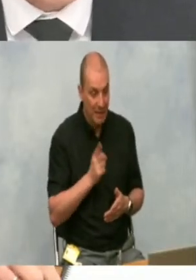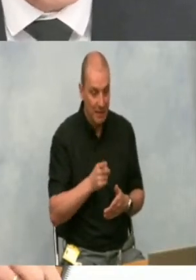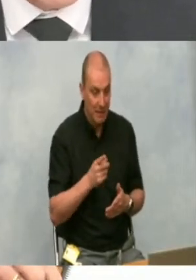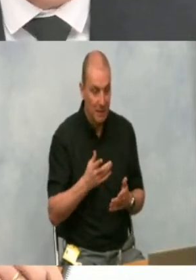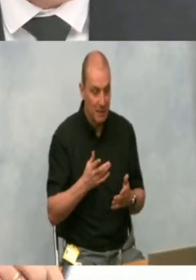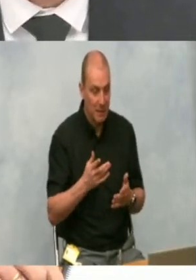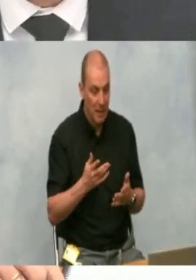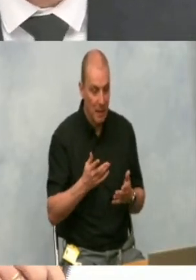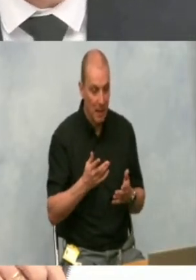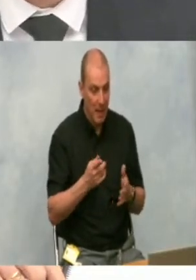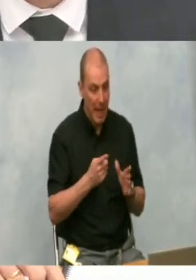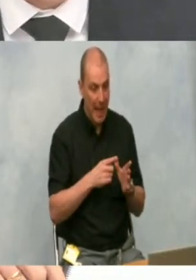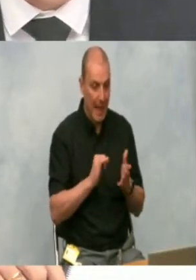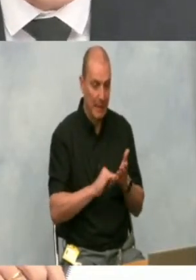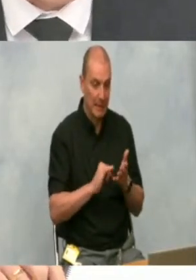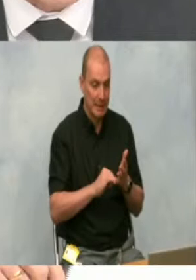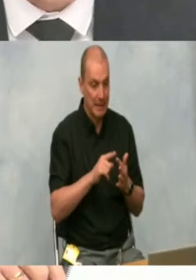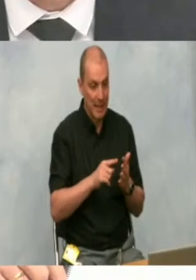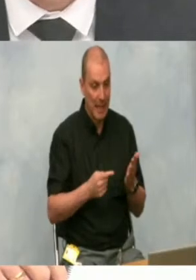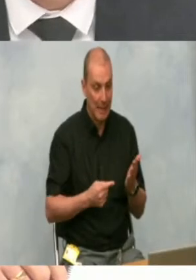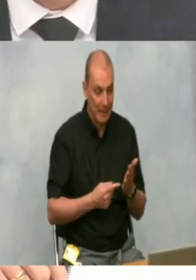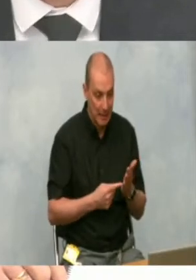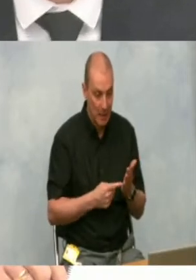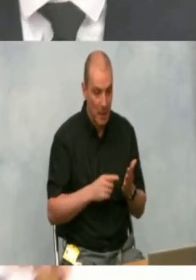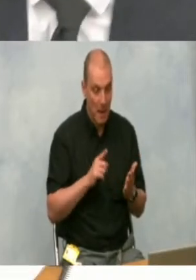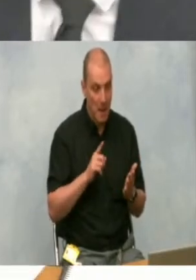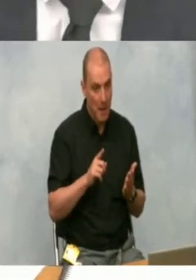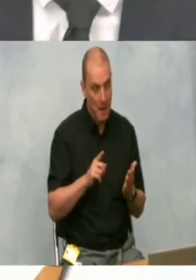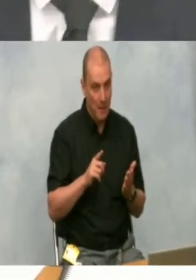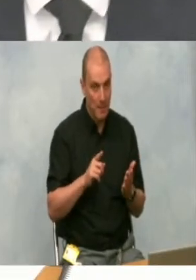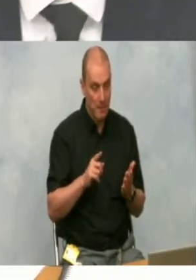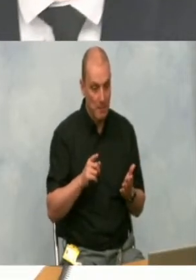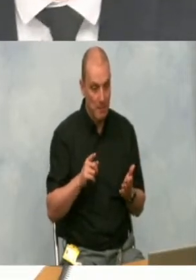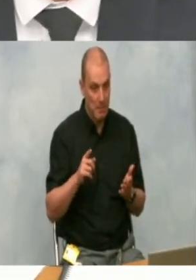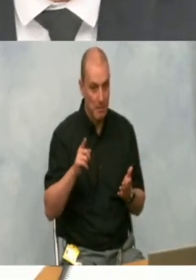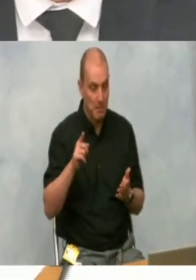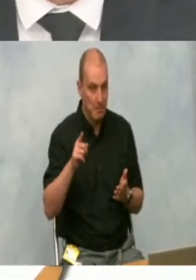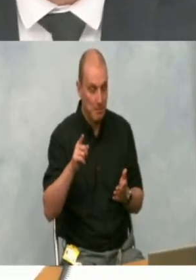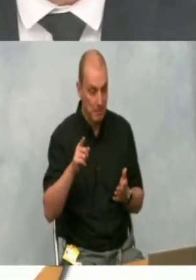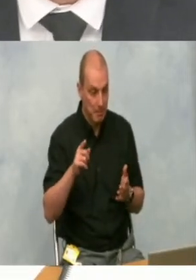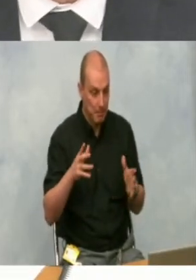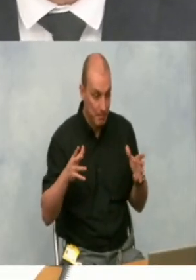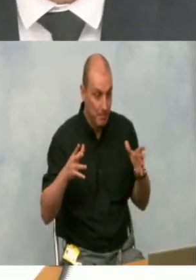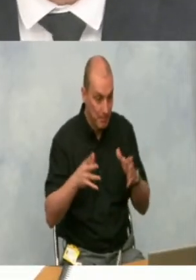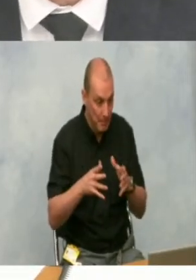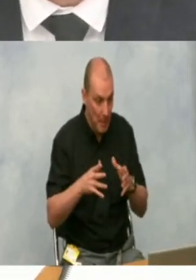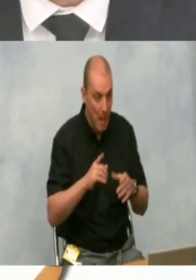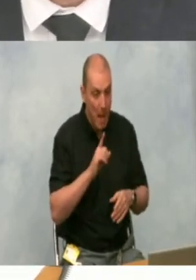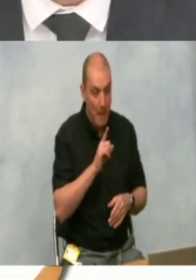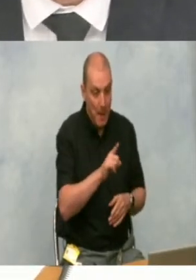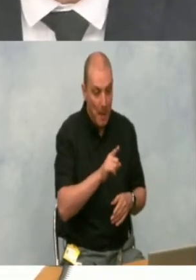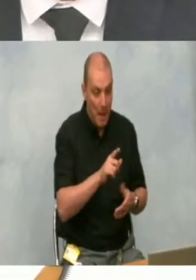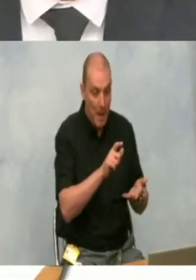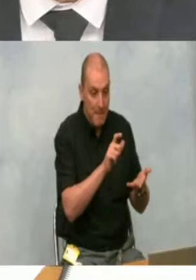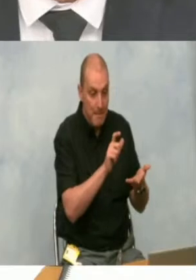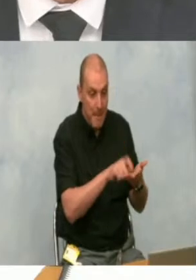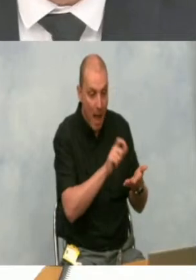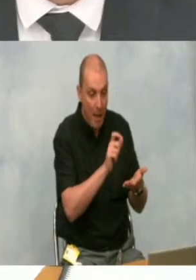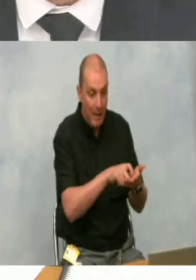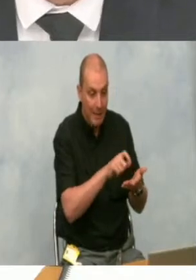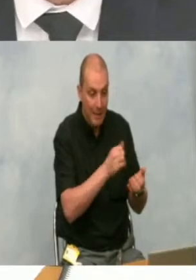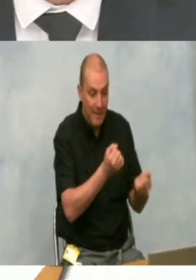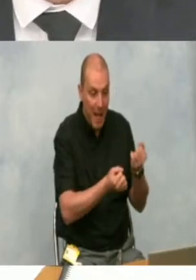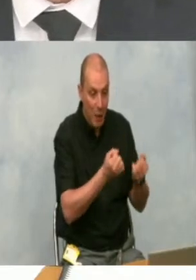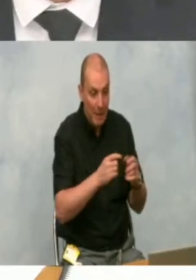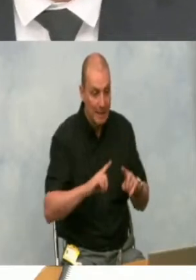valuation and doesn't reflect the market value of it, because the market value is dependent on what someone will use it for. In terms of an office